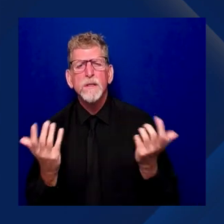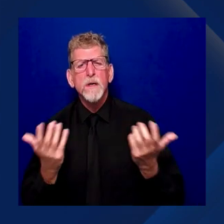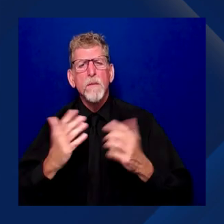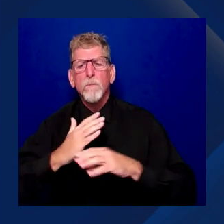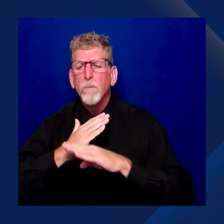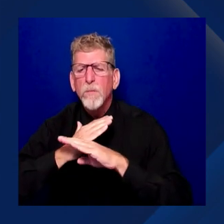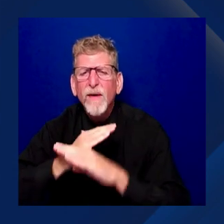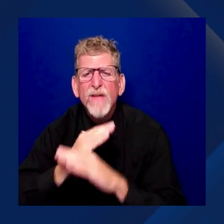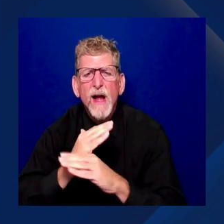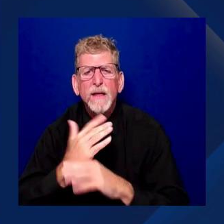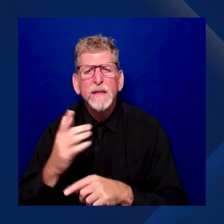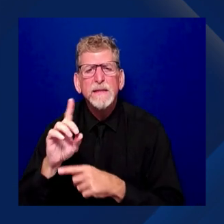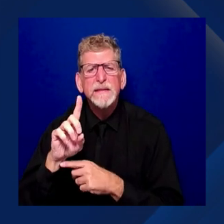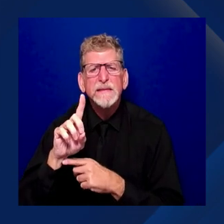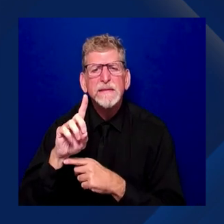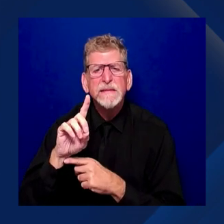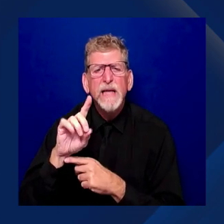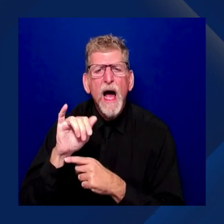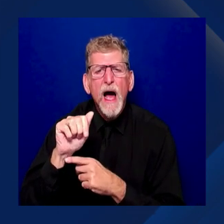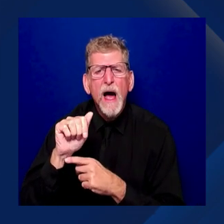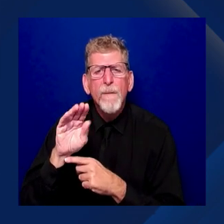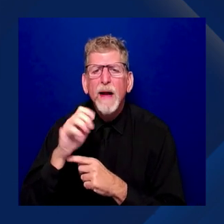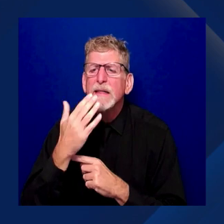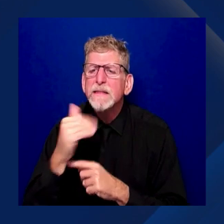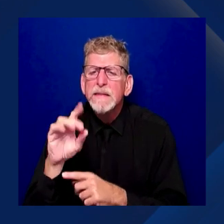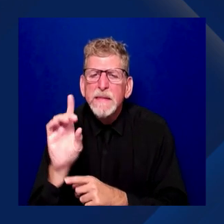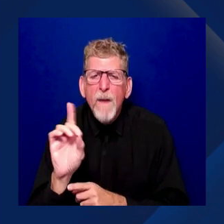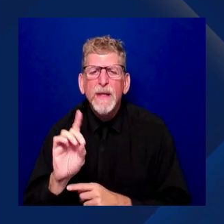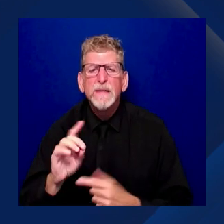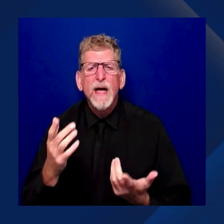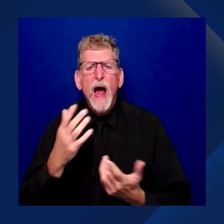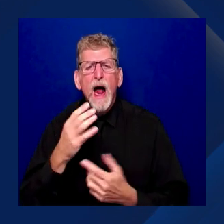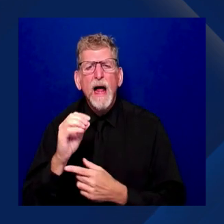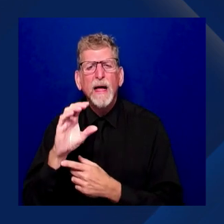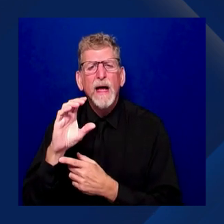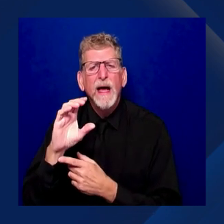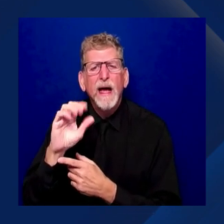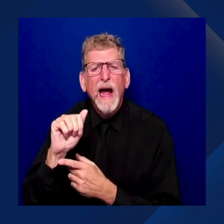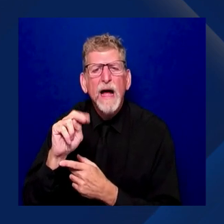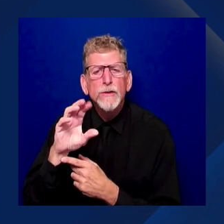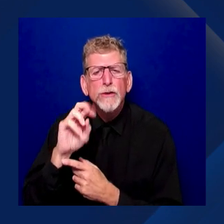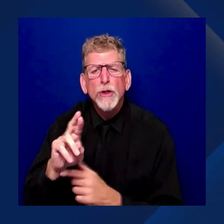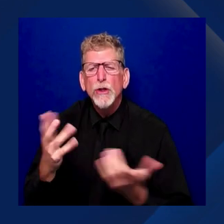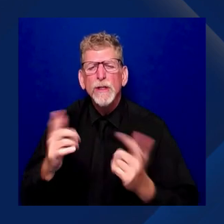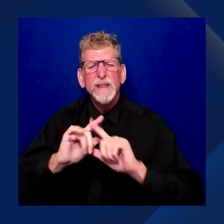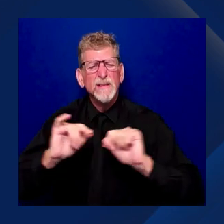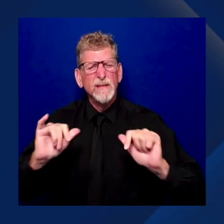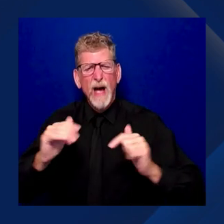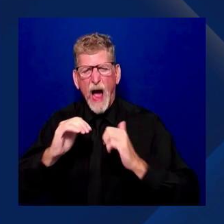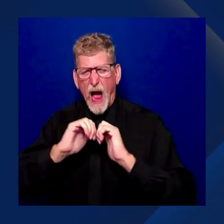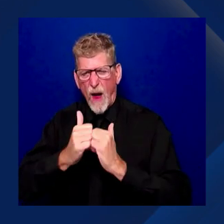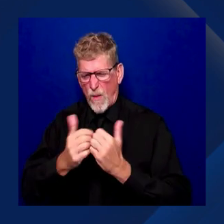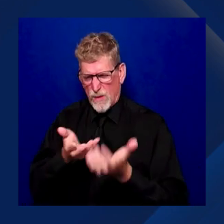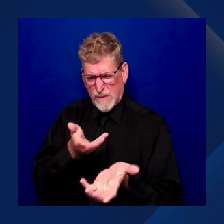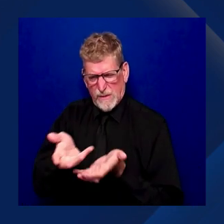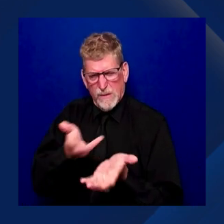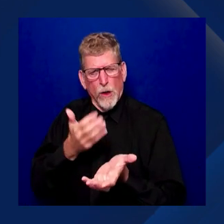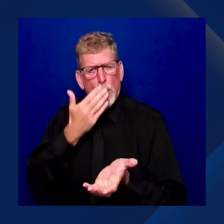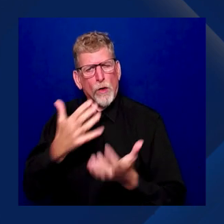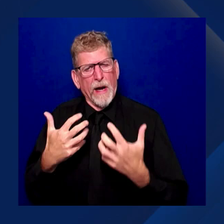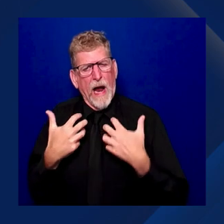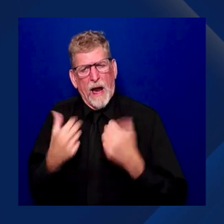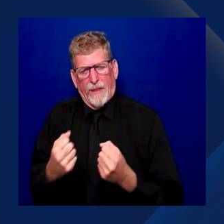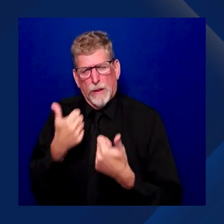we're relating to each other in order to have healthy relationships to decrease stress. These are the opportunities that